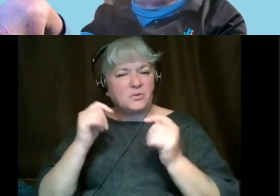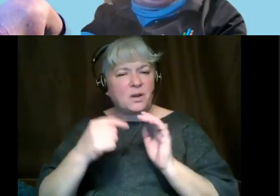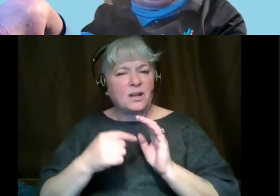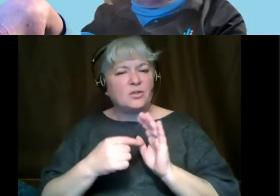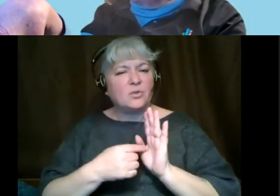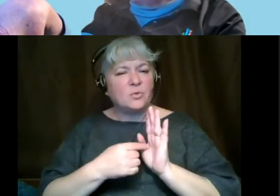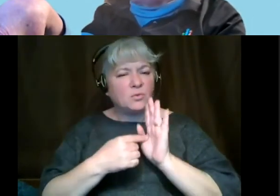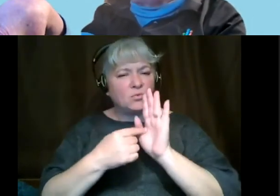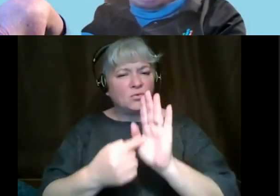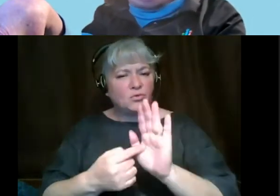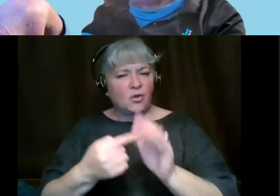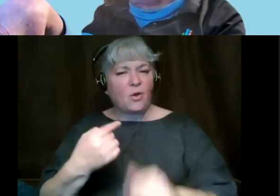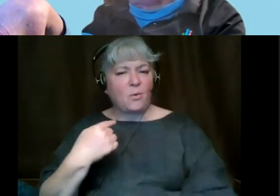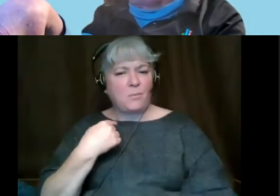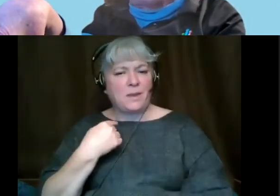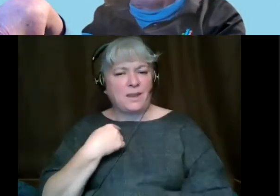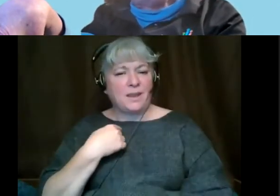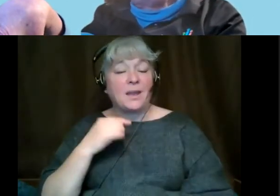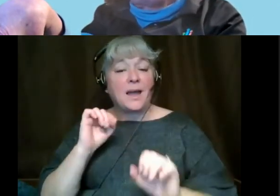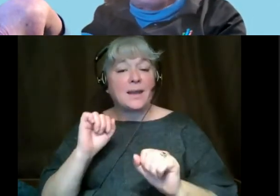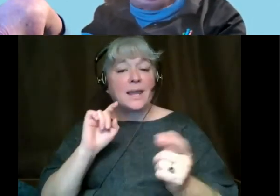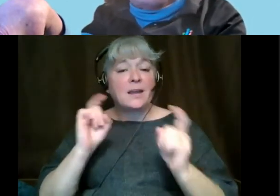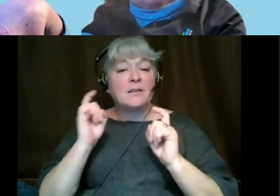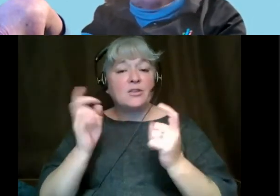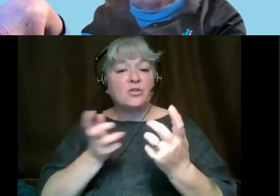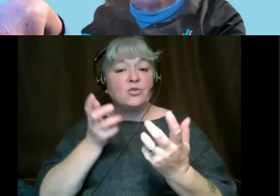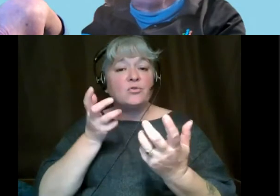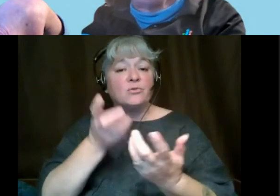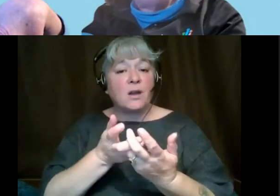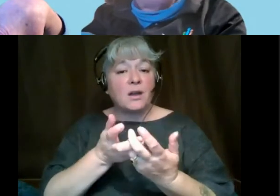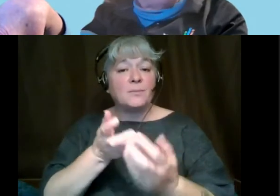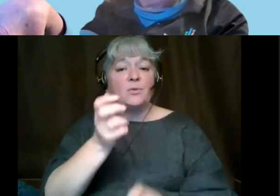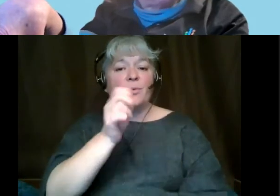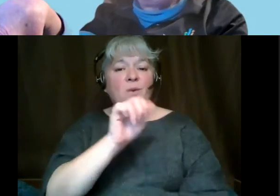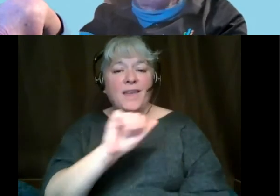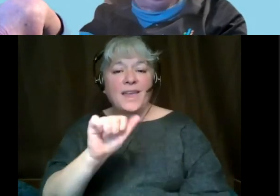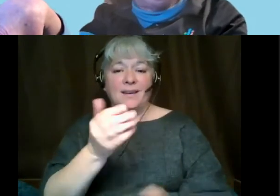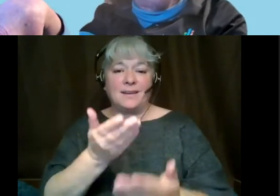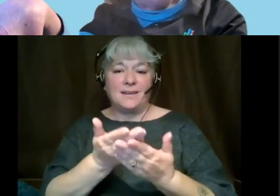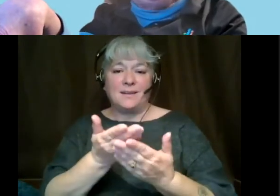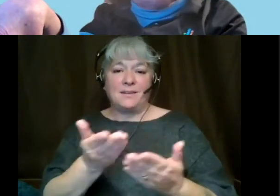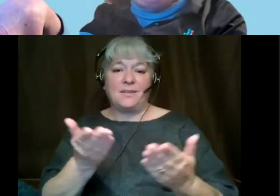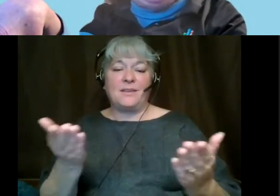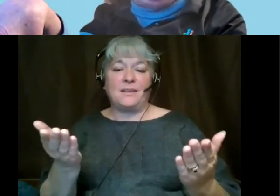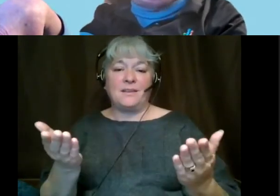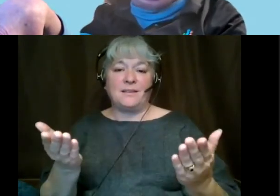me that I can adapt to anything. Cause